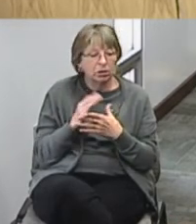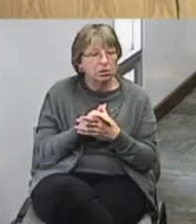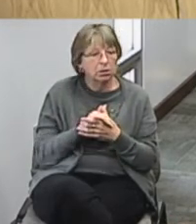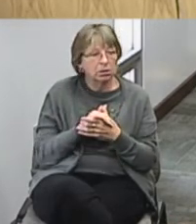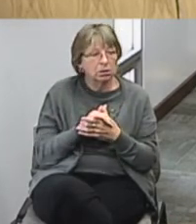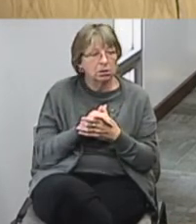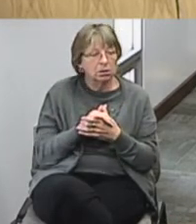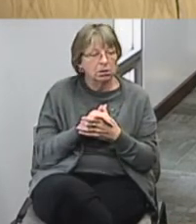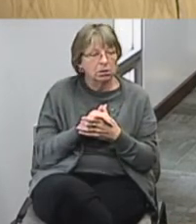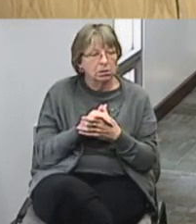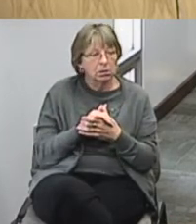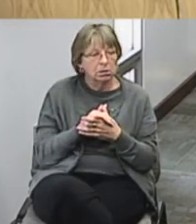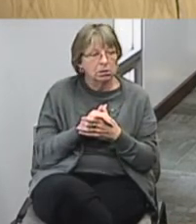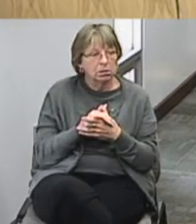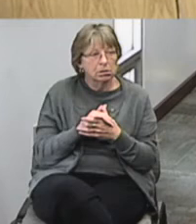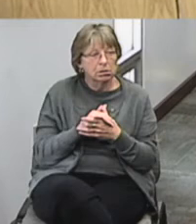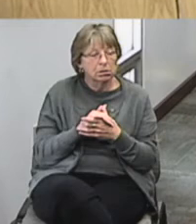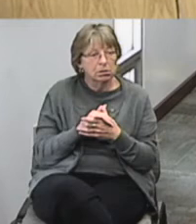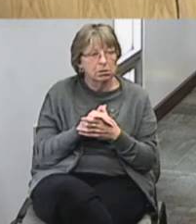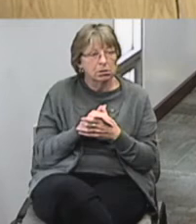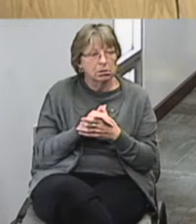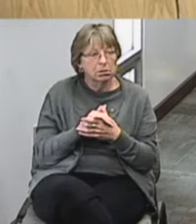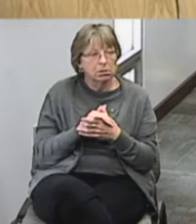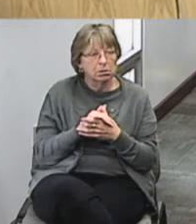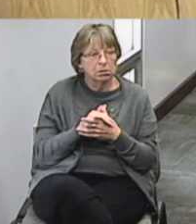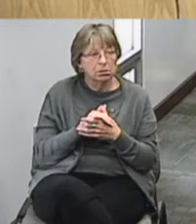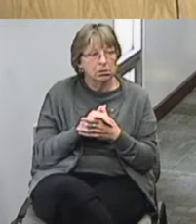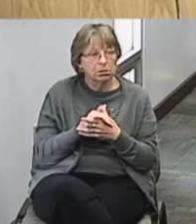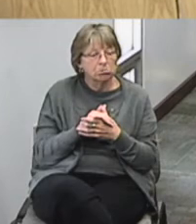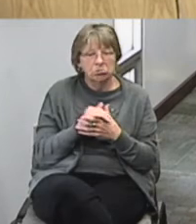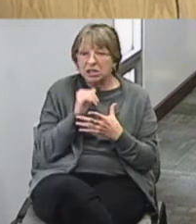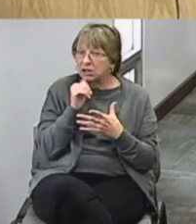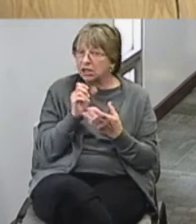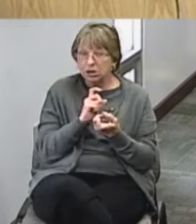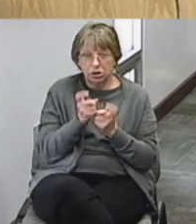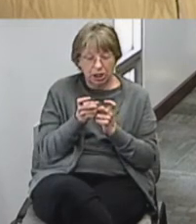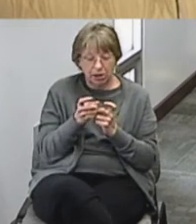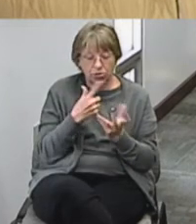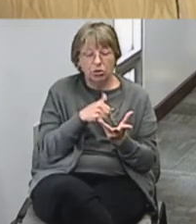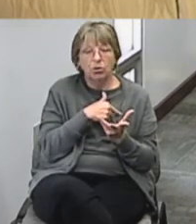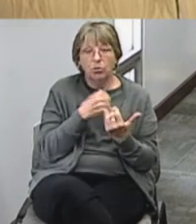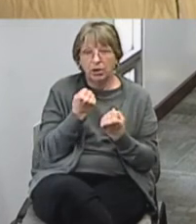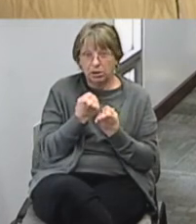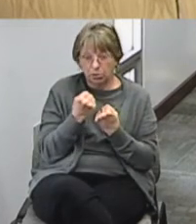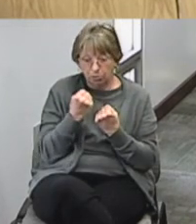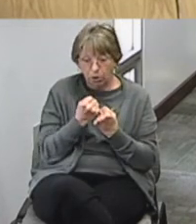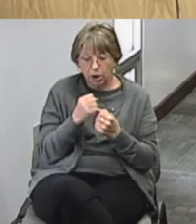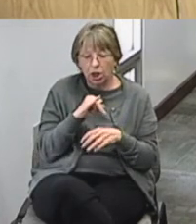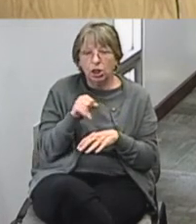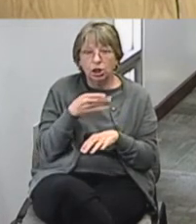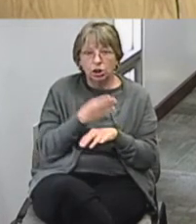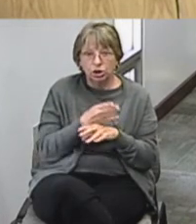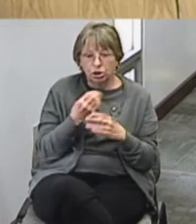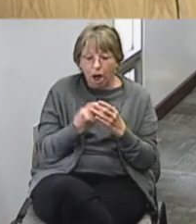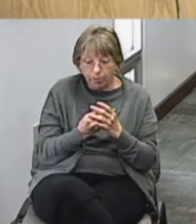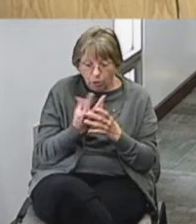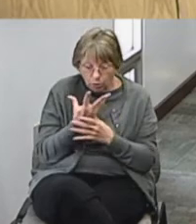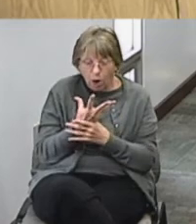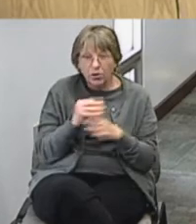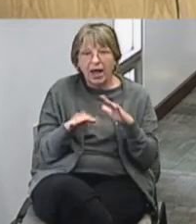it doesn't change that we're supporting job growth Correct. as the